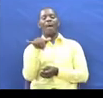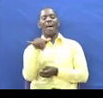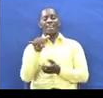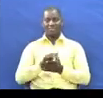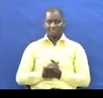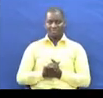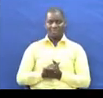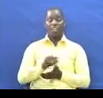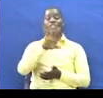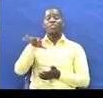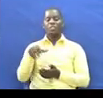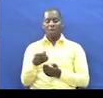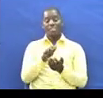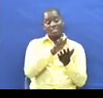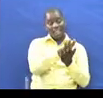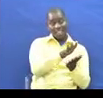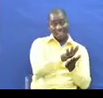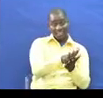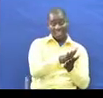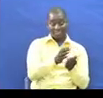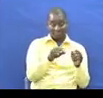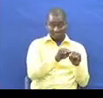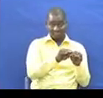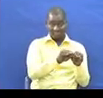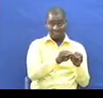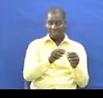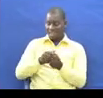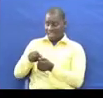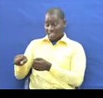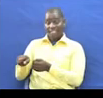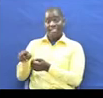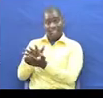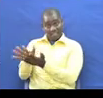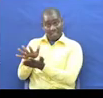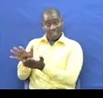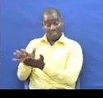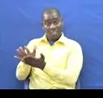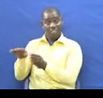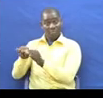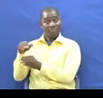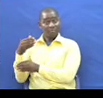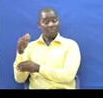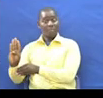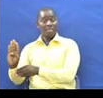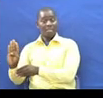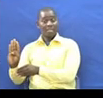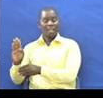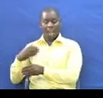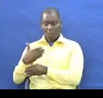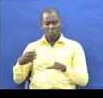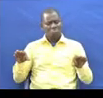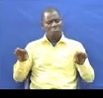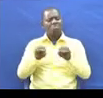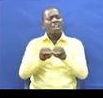Y. Call this is the first illustration, and this one here is the second illustration. Now, we need to relate the